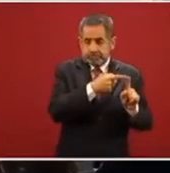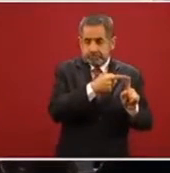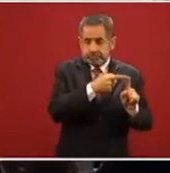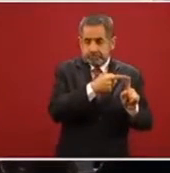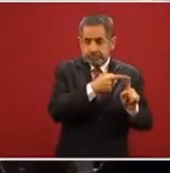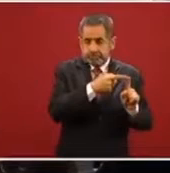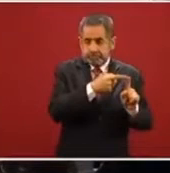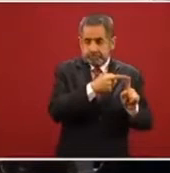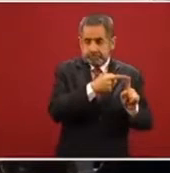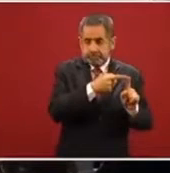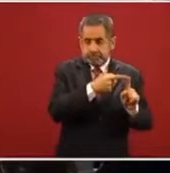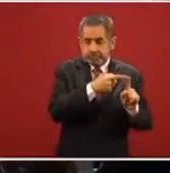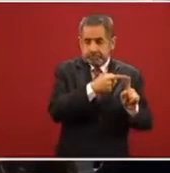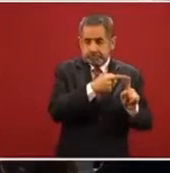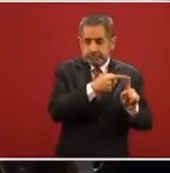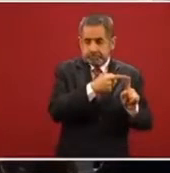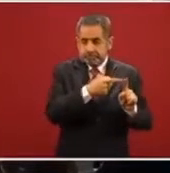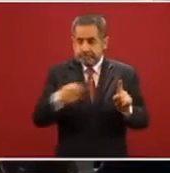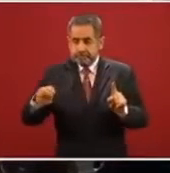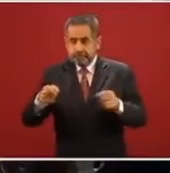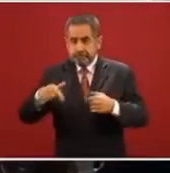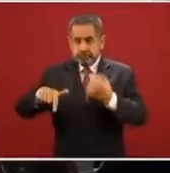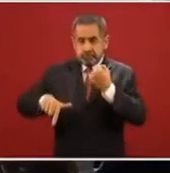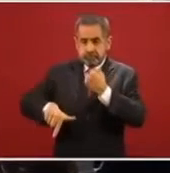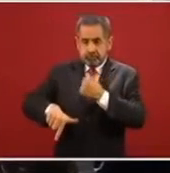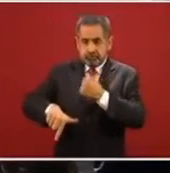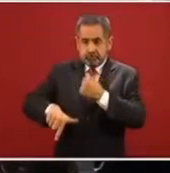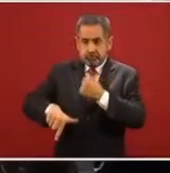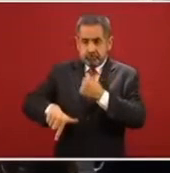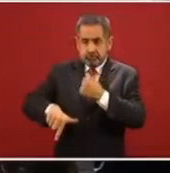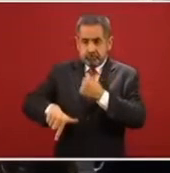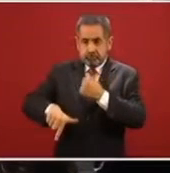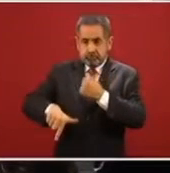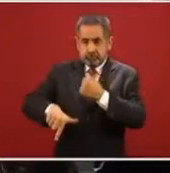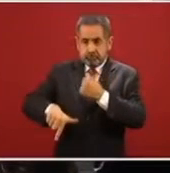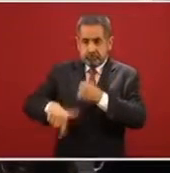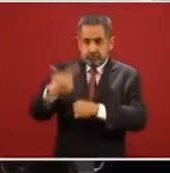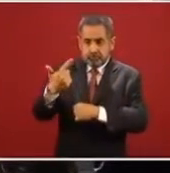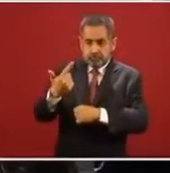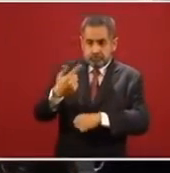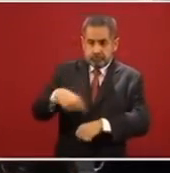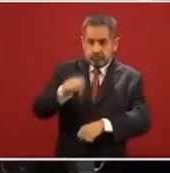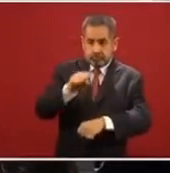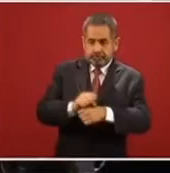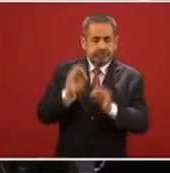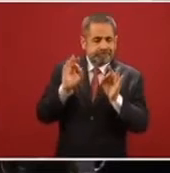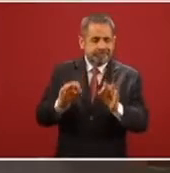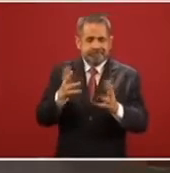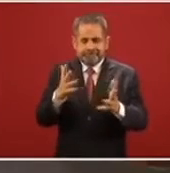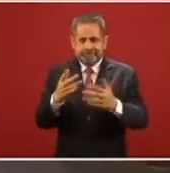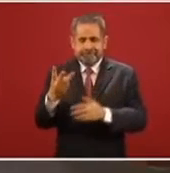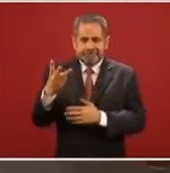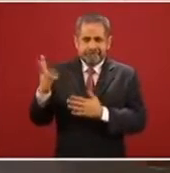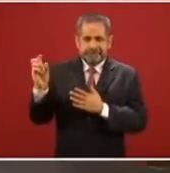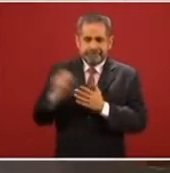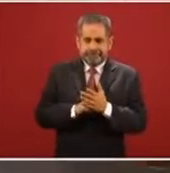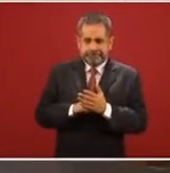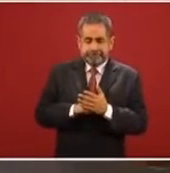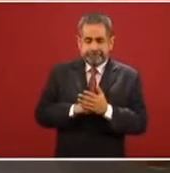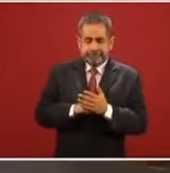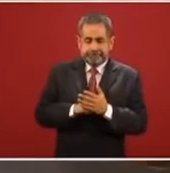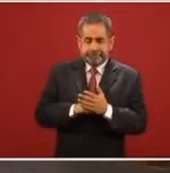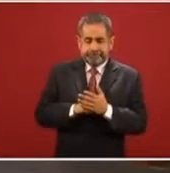it lasted approximately 12 weeks, 3 meses about 3 months, durante todo este pico